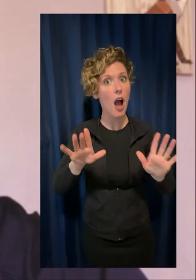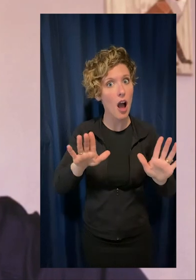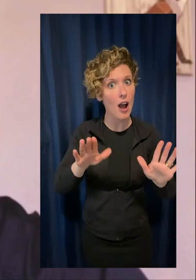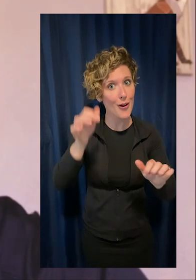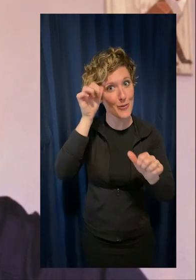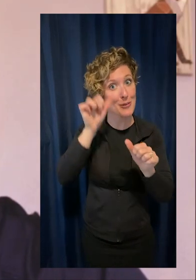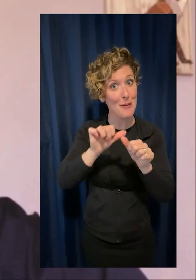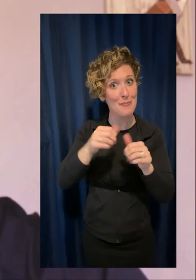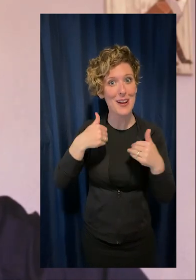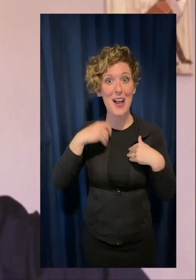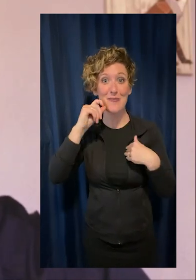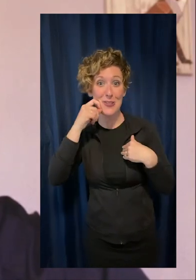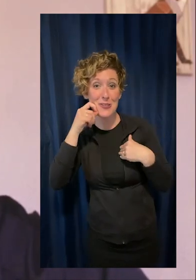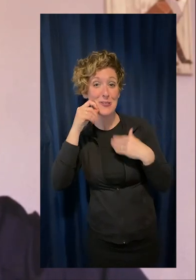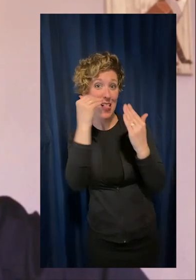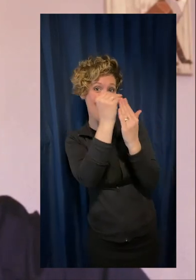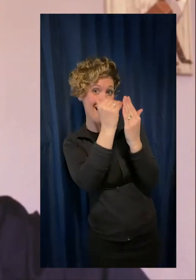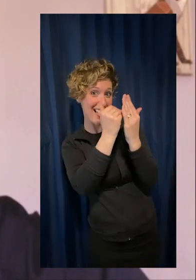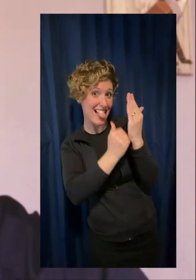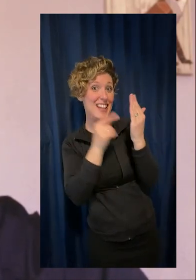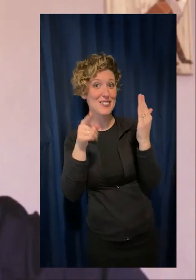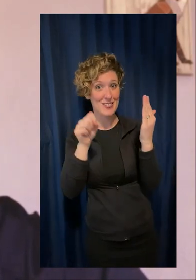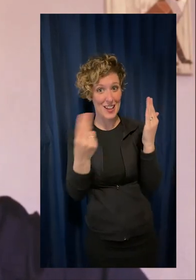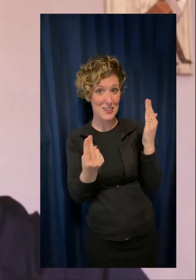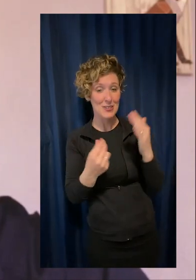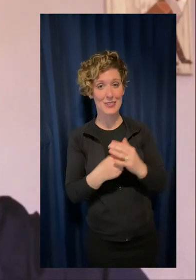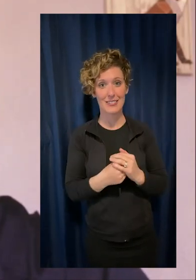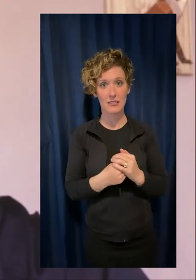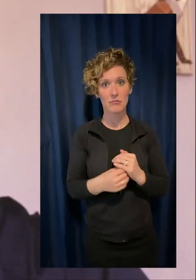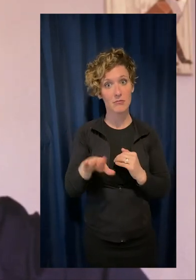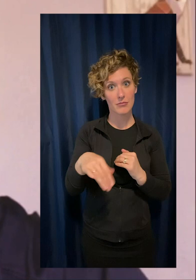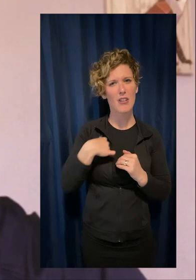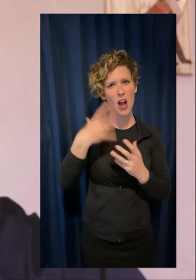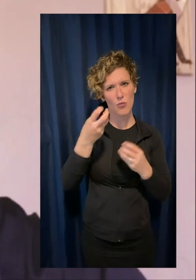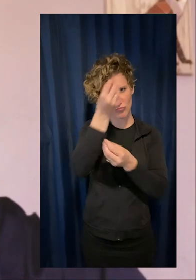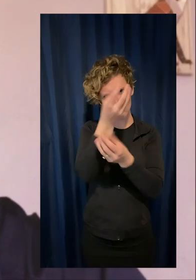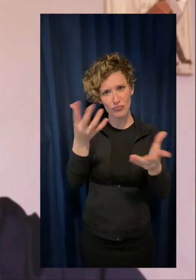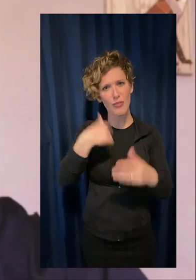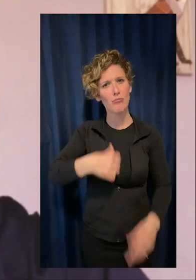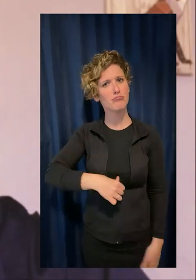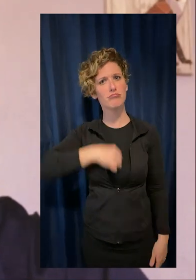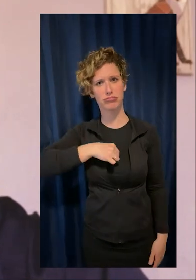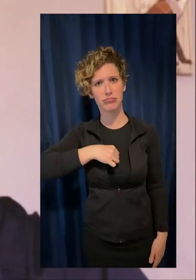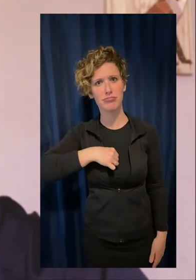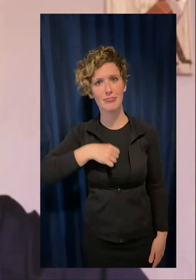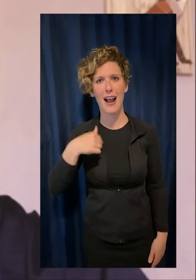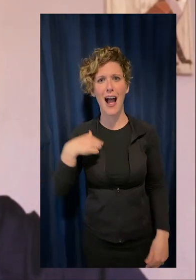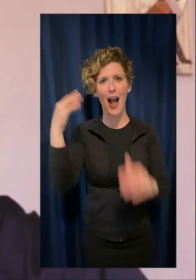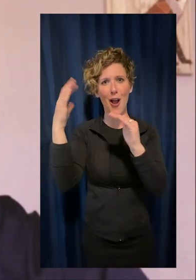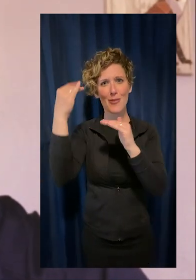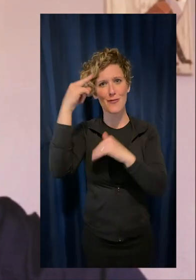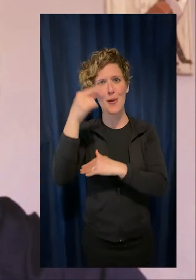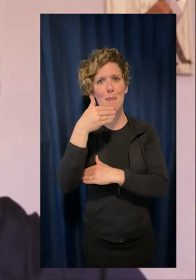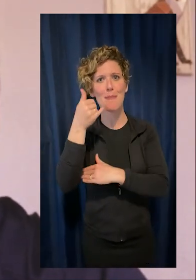a life lesson for you. I want you all to know that I am so proud of you and wish you all the best for your future. May the Lord continue to